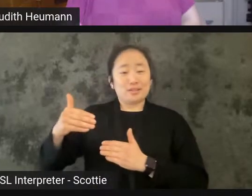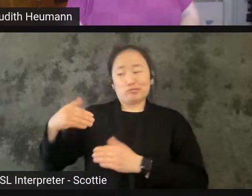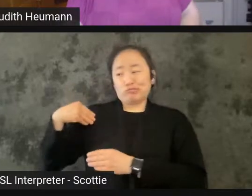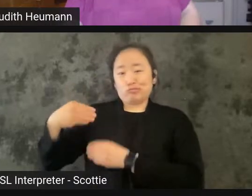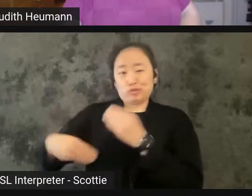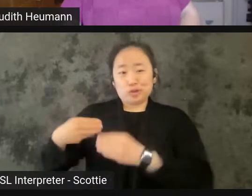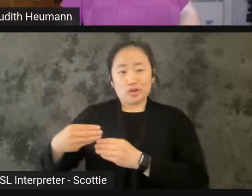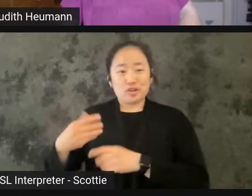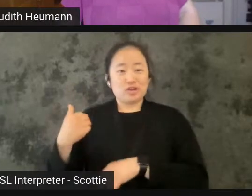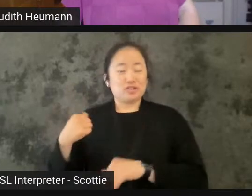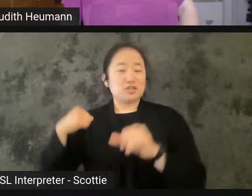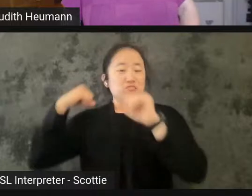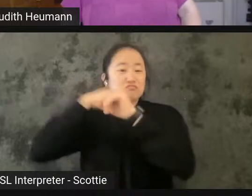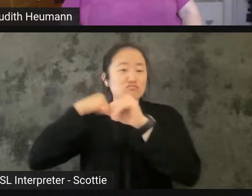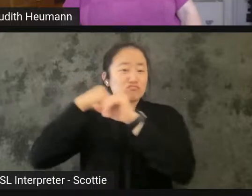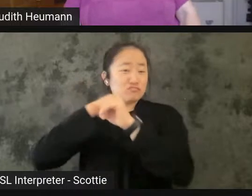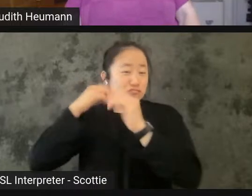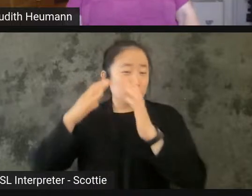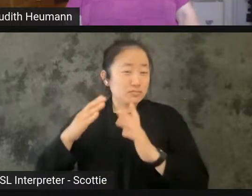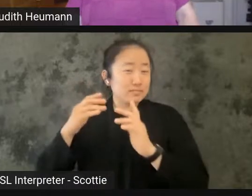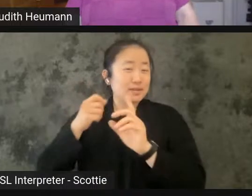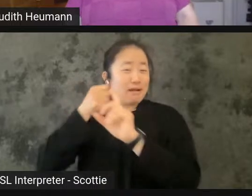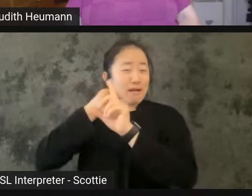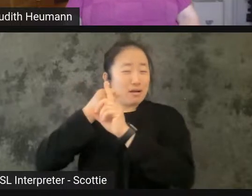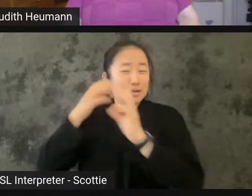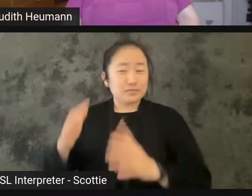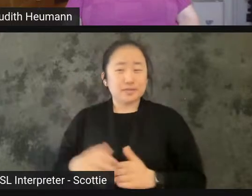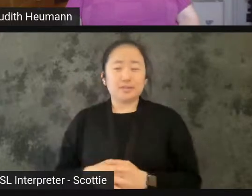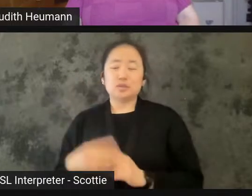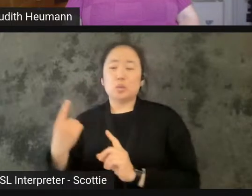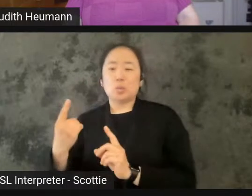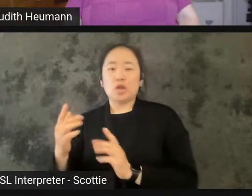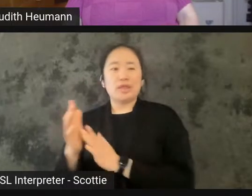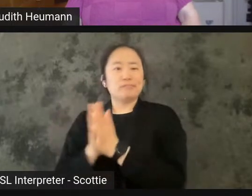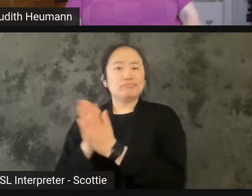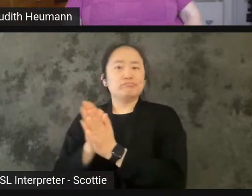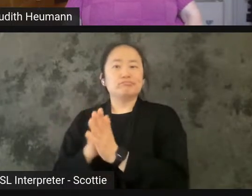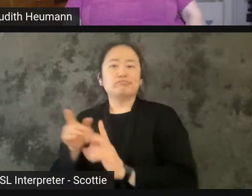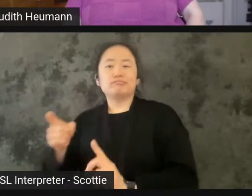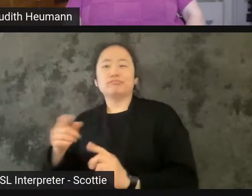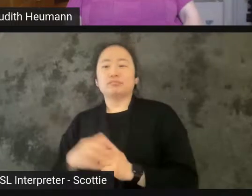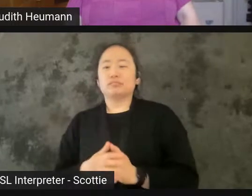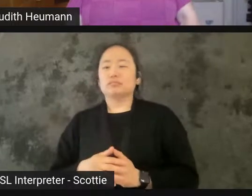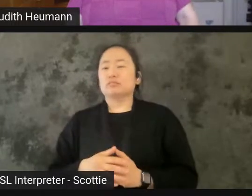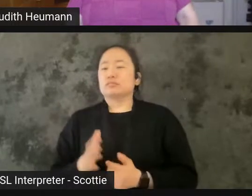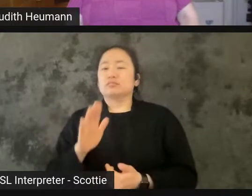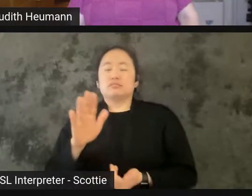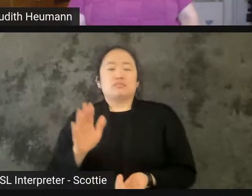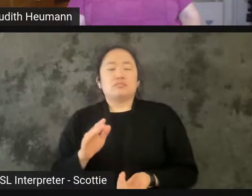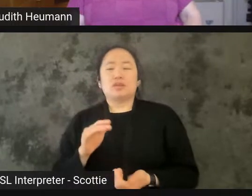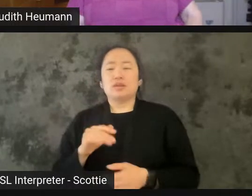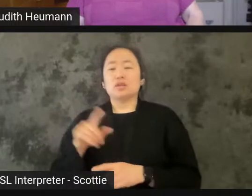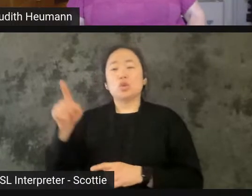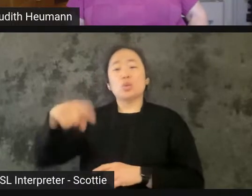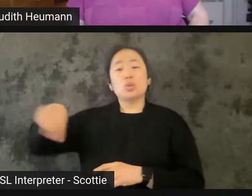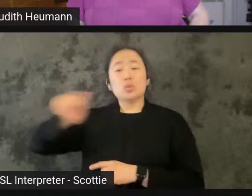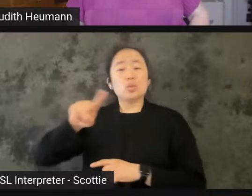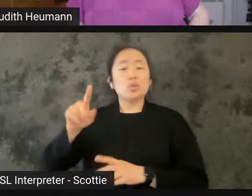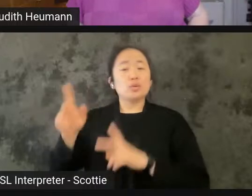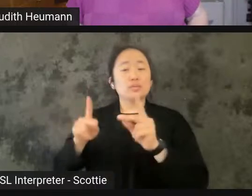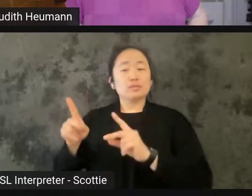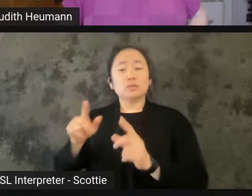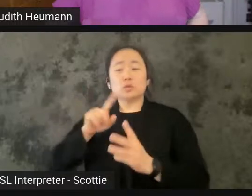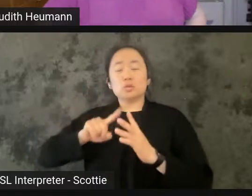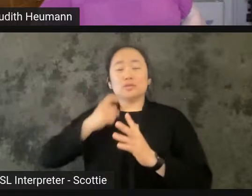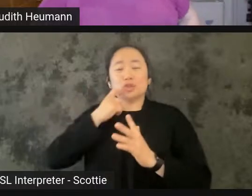us and energized. So one is, what advice do you have for individuals just starting their disability rights activism journeys?